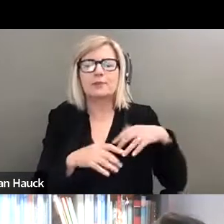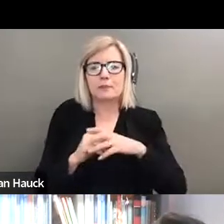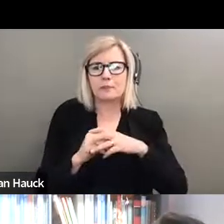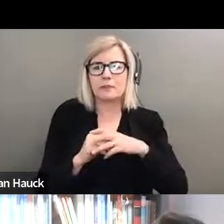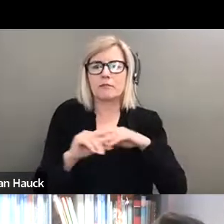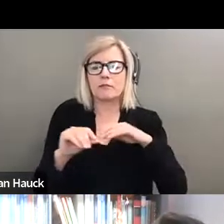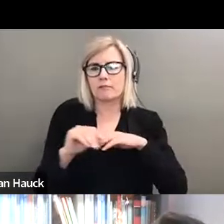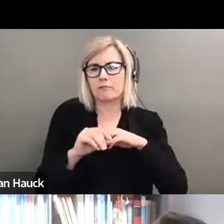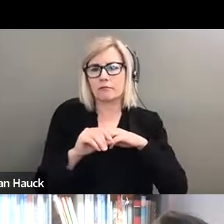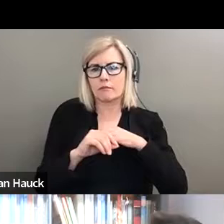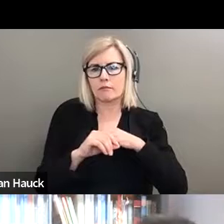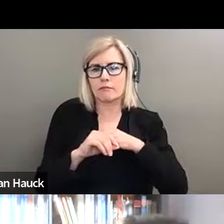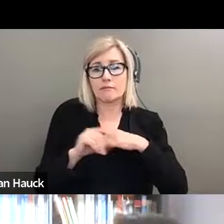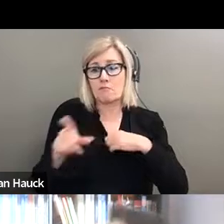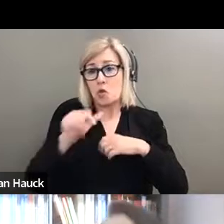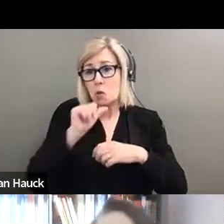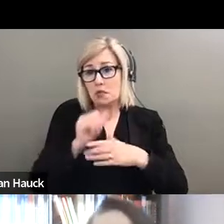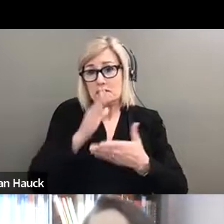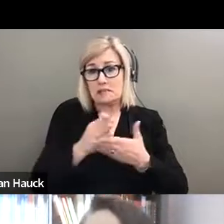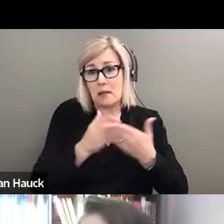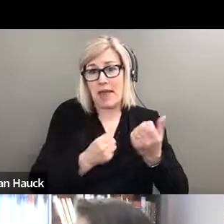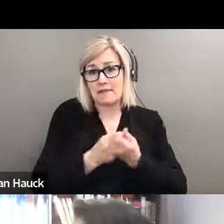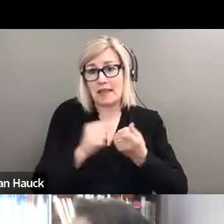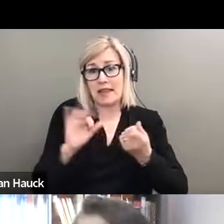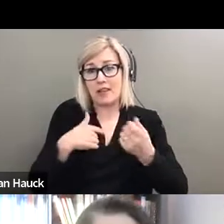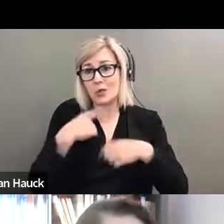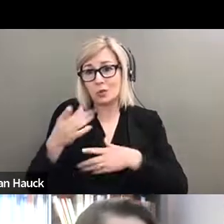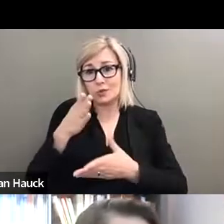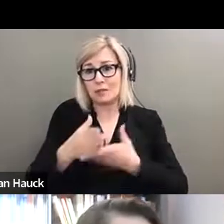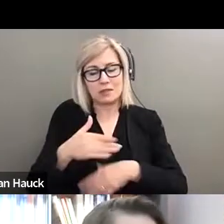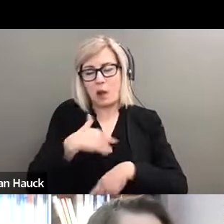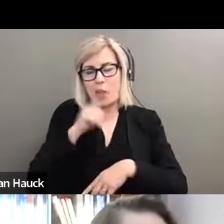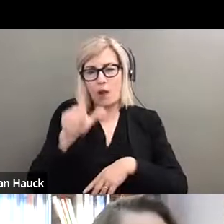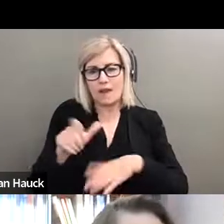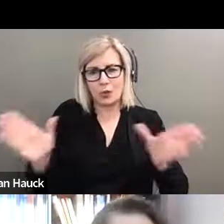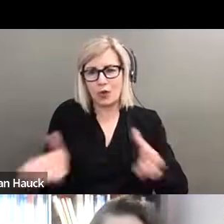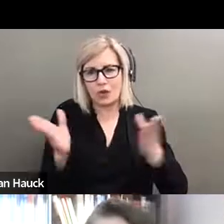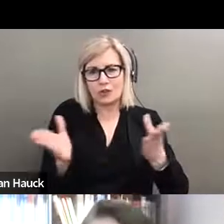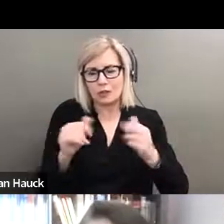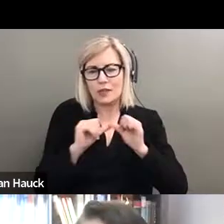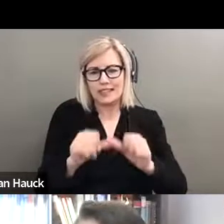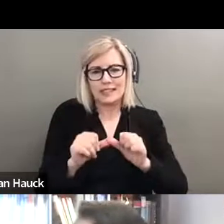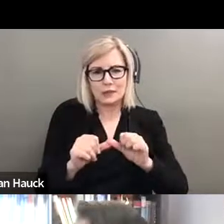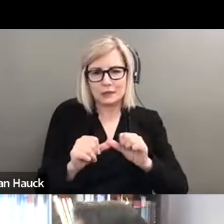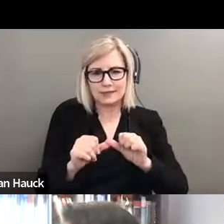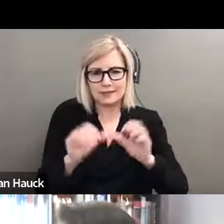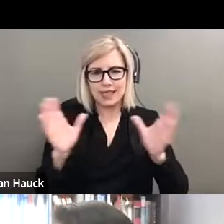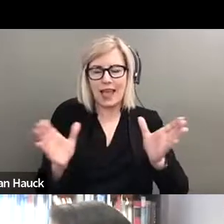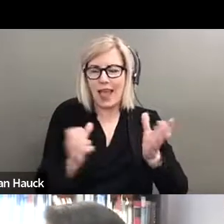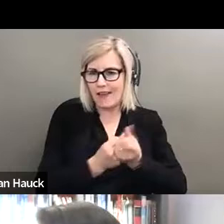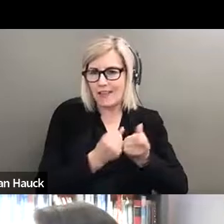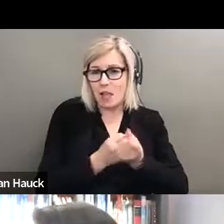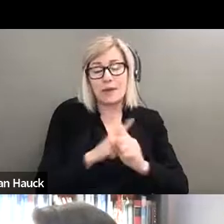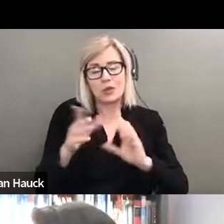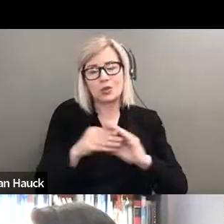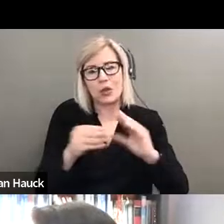you wouldn't stop advocating if I told you to. So I know I don't have to encourage you to keep advocating, but that your story is so important.